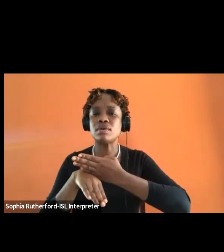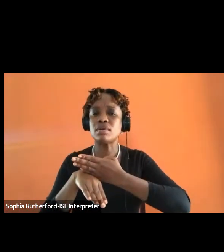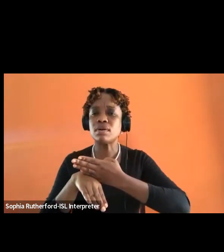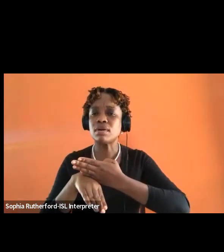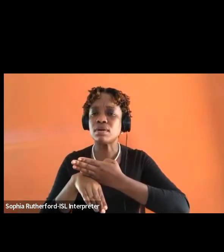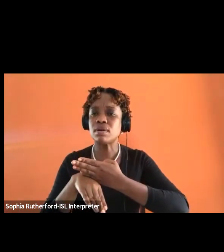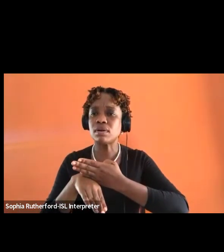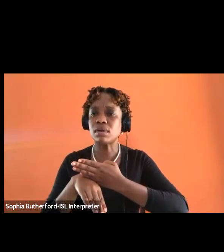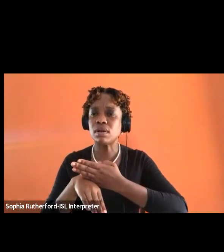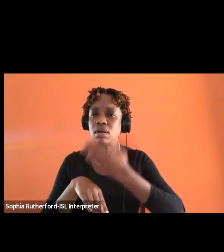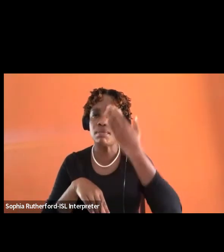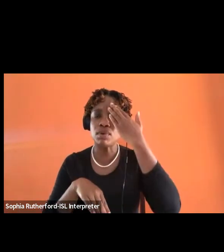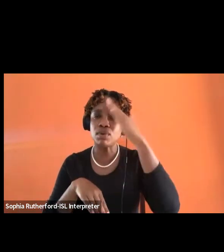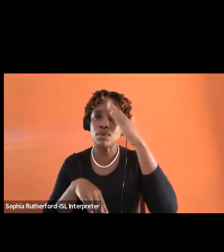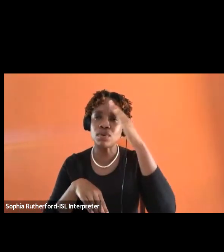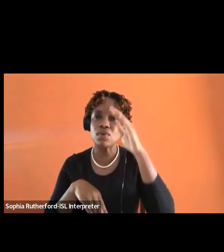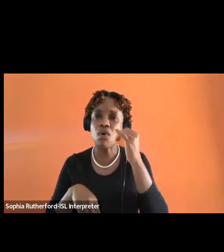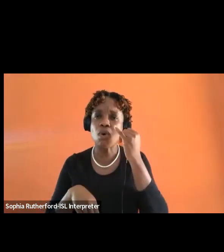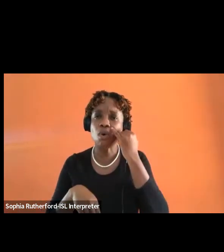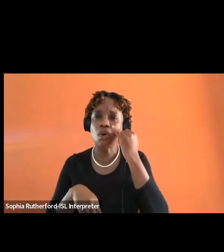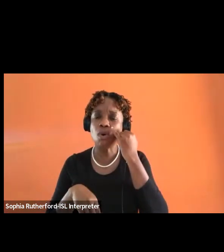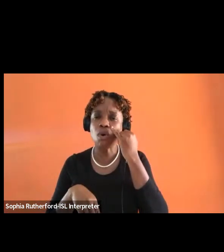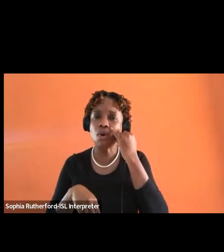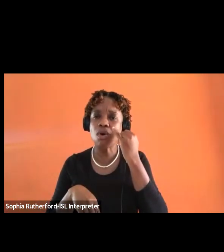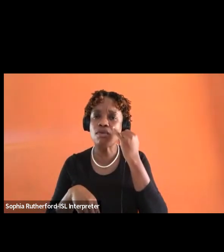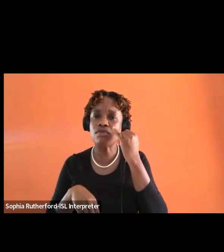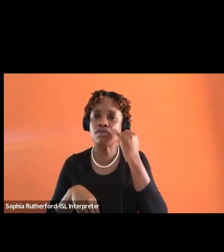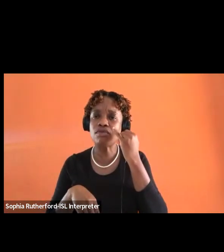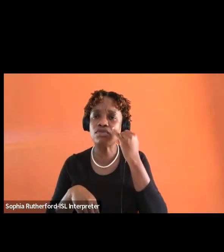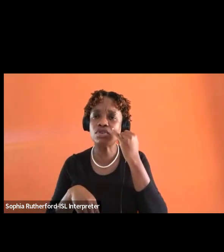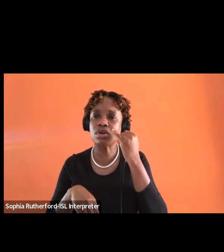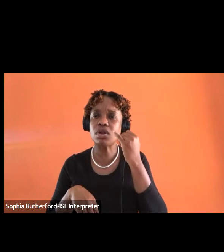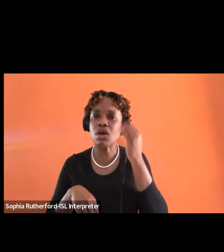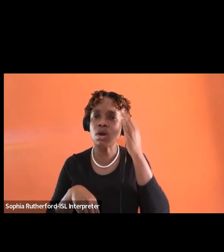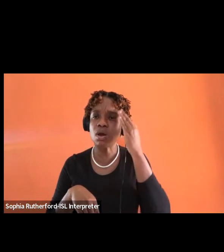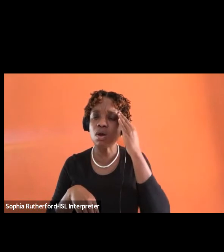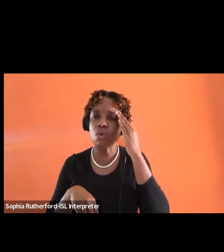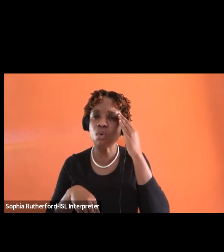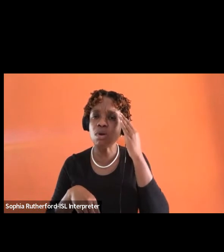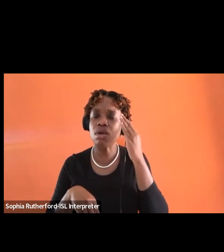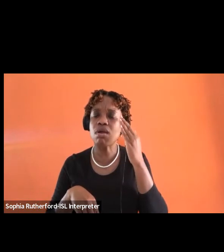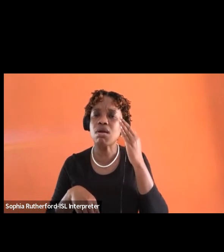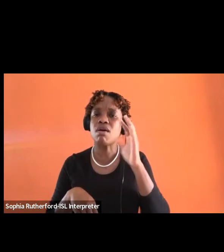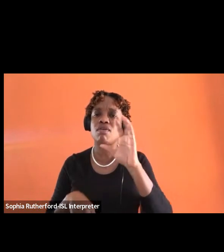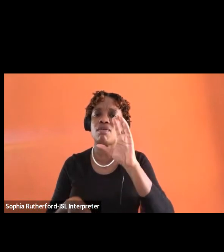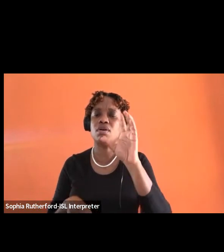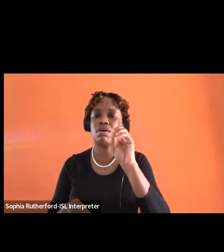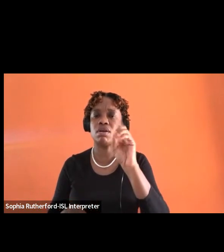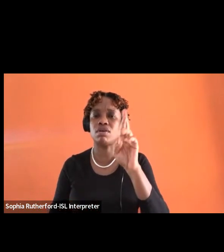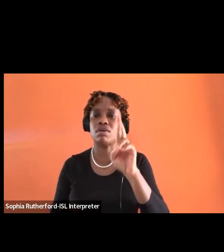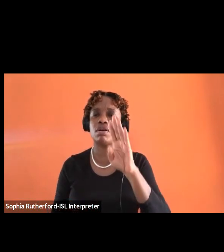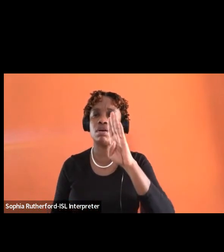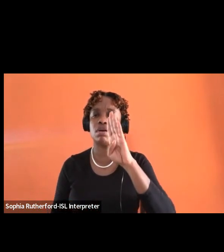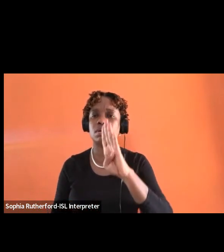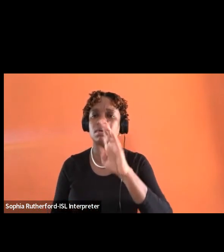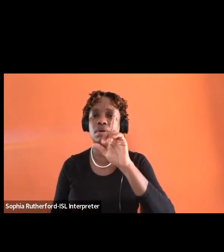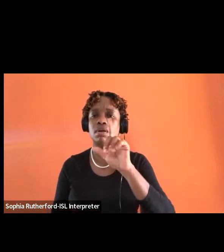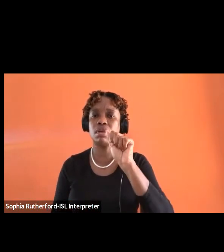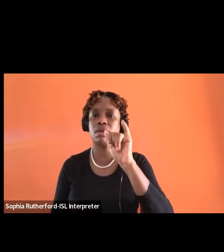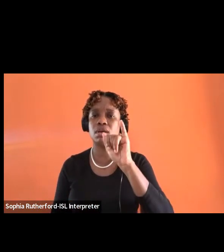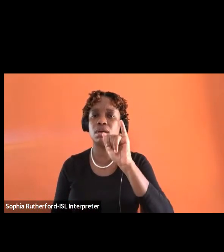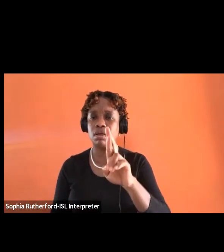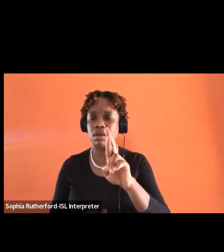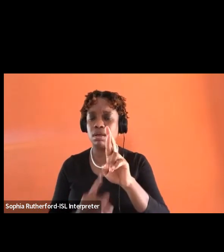don't know if she's aware of Dr. Blair at Signature Dental, who does see special needs